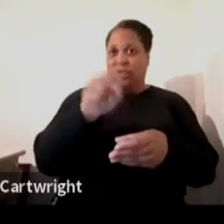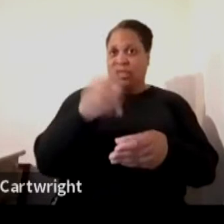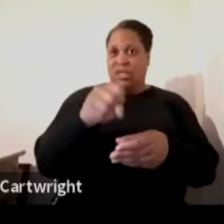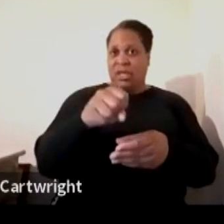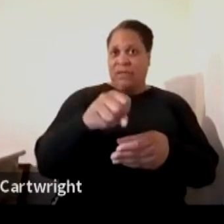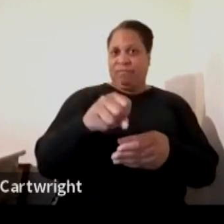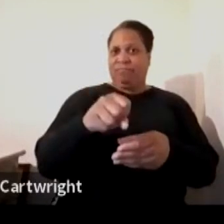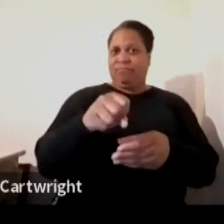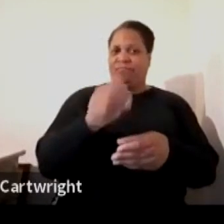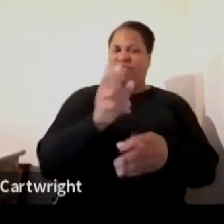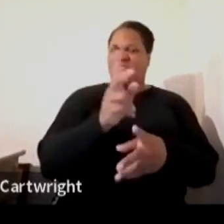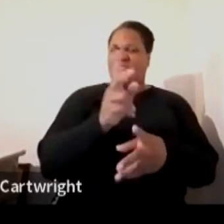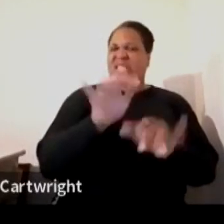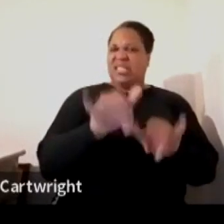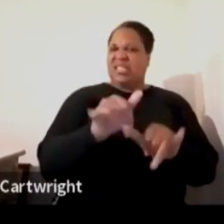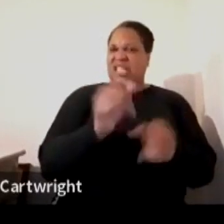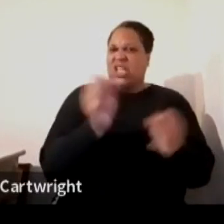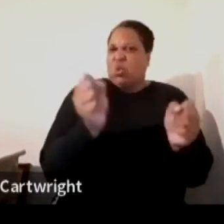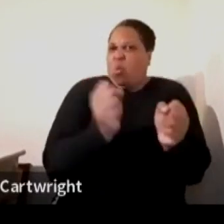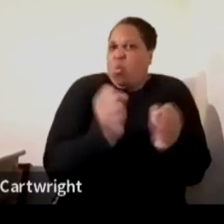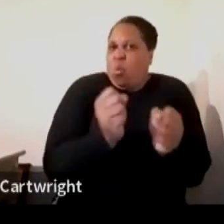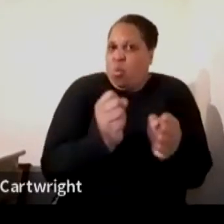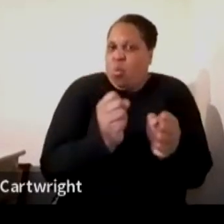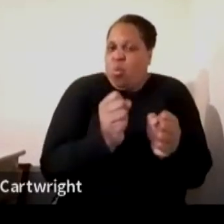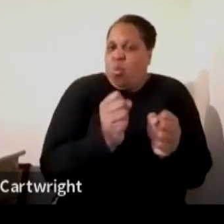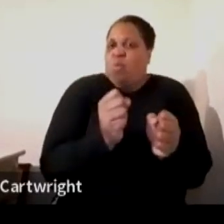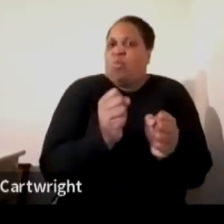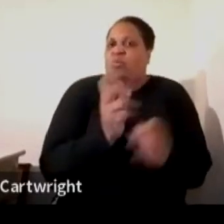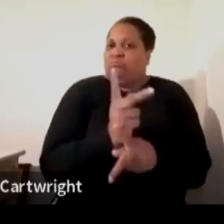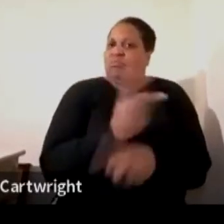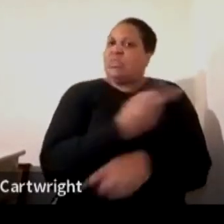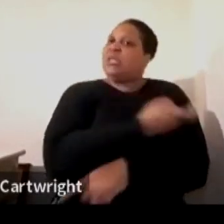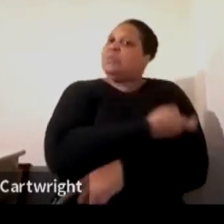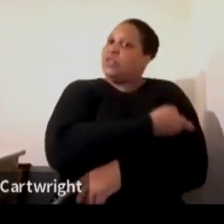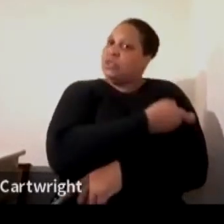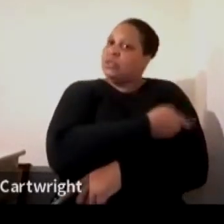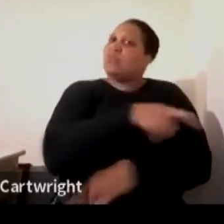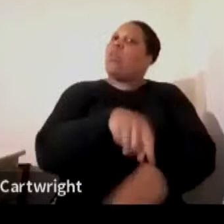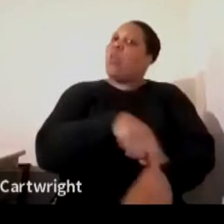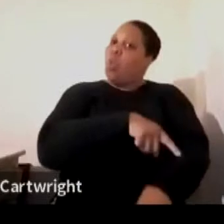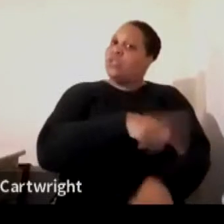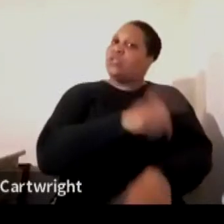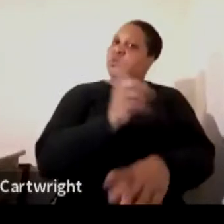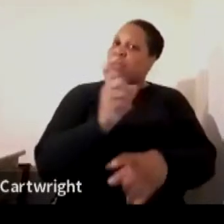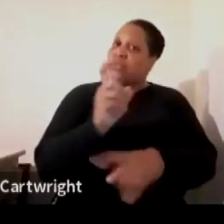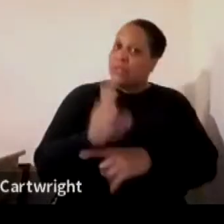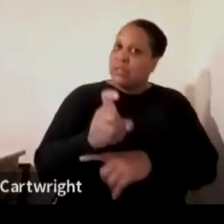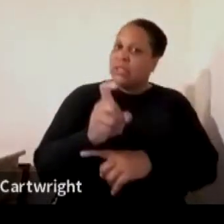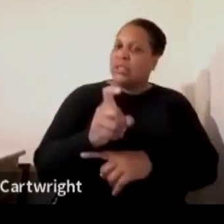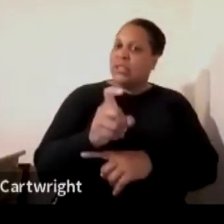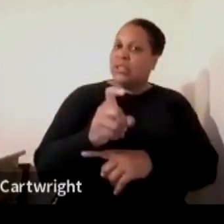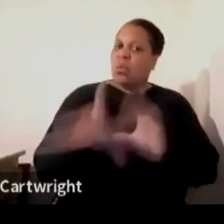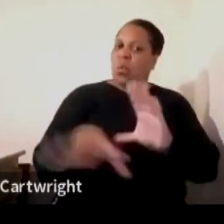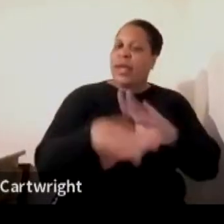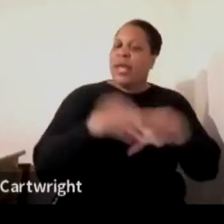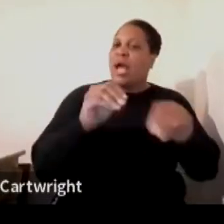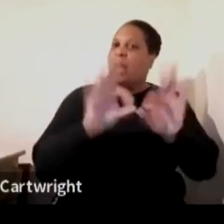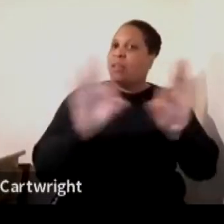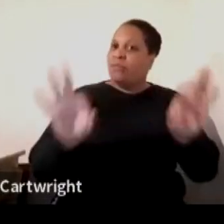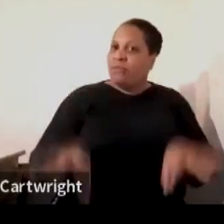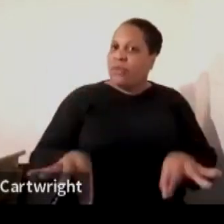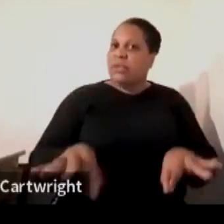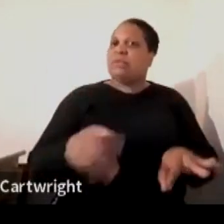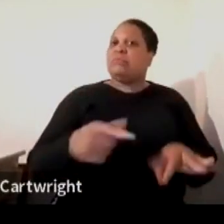the coldest temperatures so that we can keep the doses for as long as we need them. Once they come out of the freezer, they